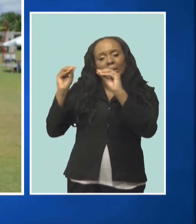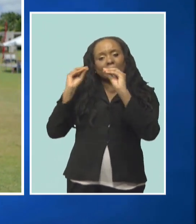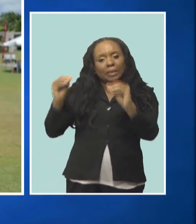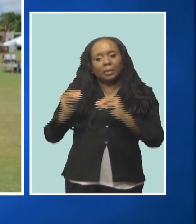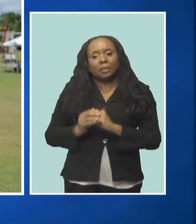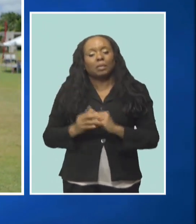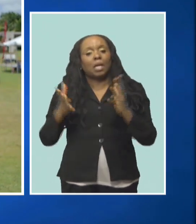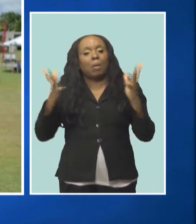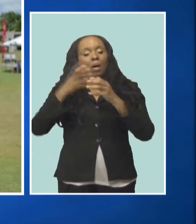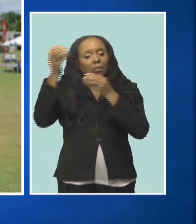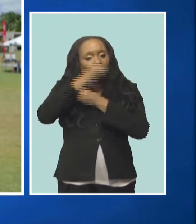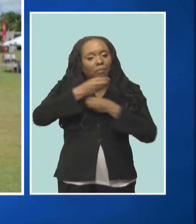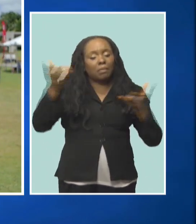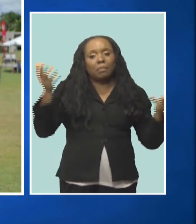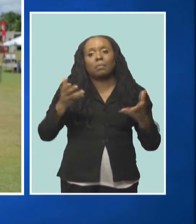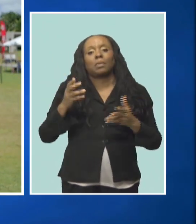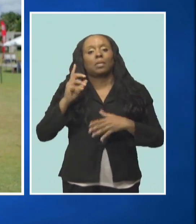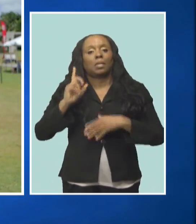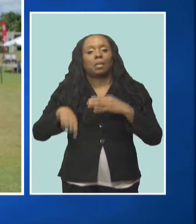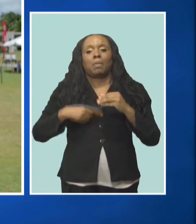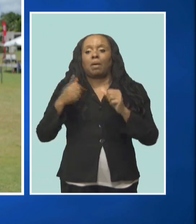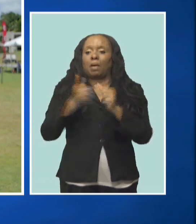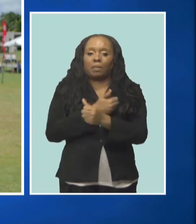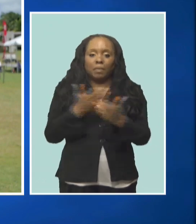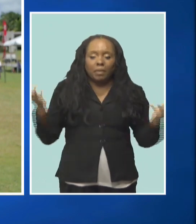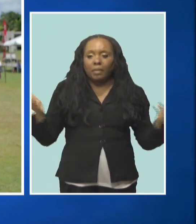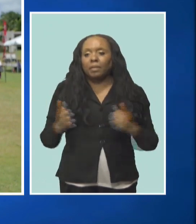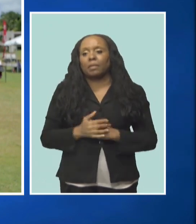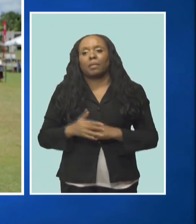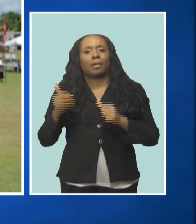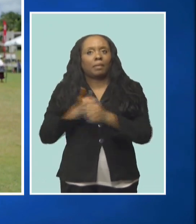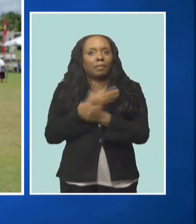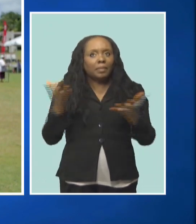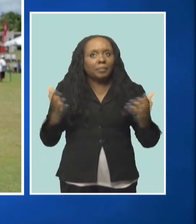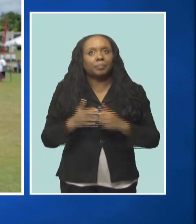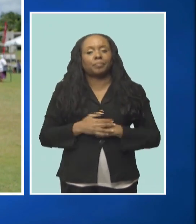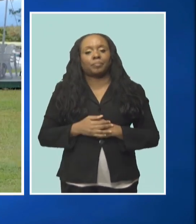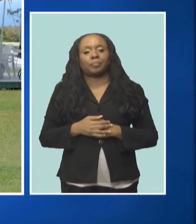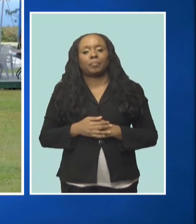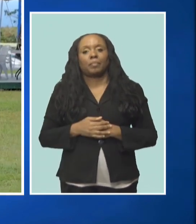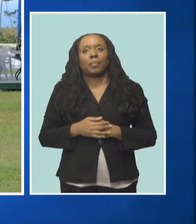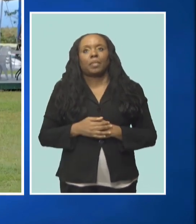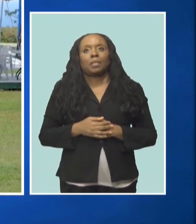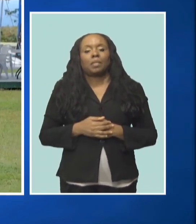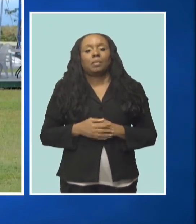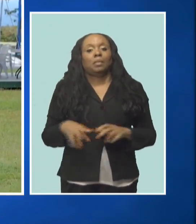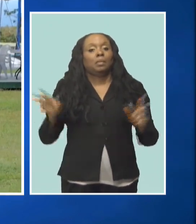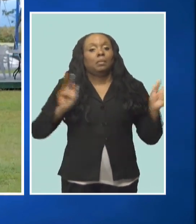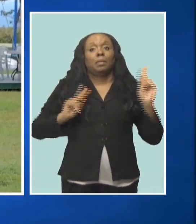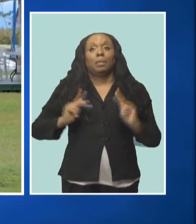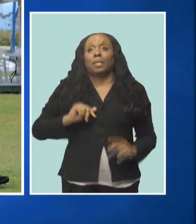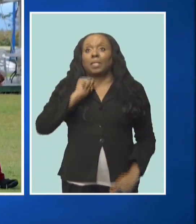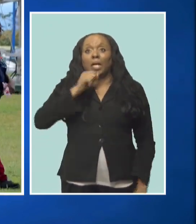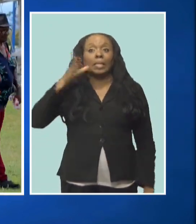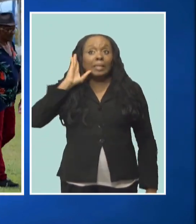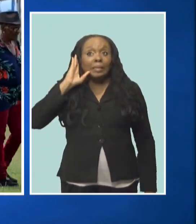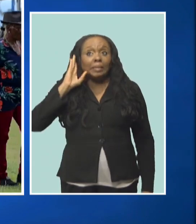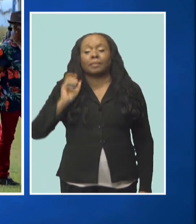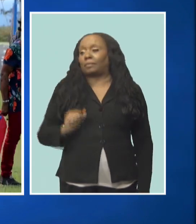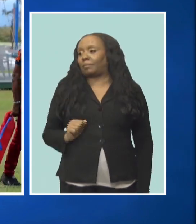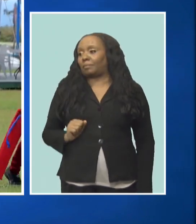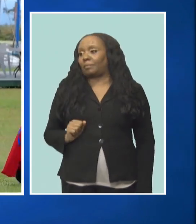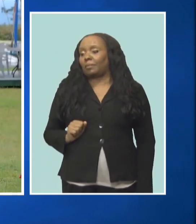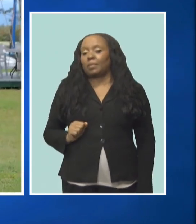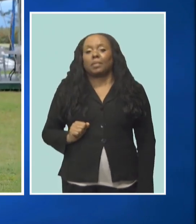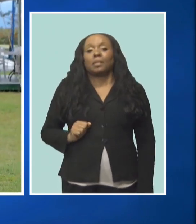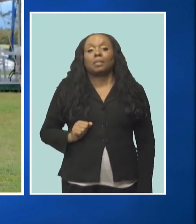to inform them about everything consumer protection. She added that people often do not listen to messages unless